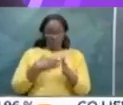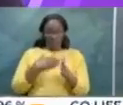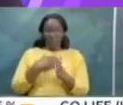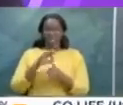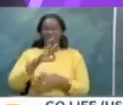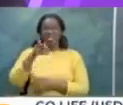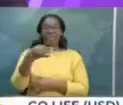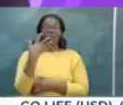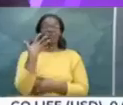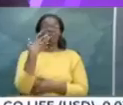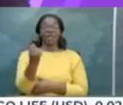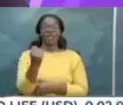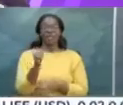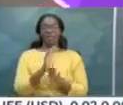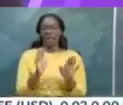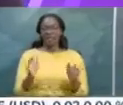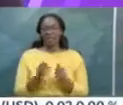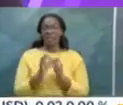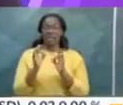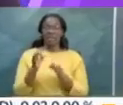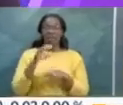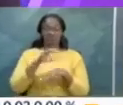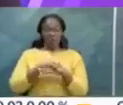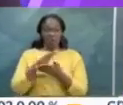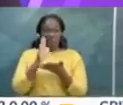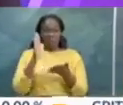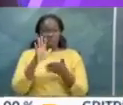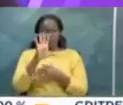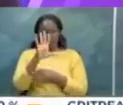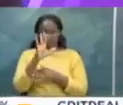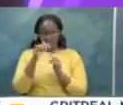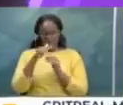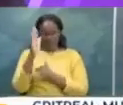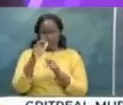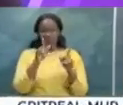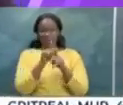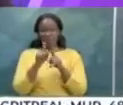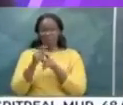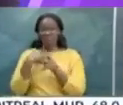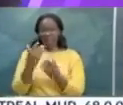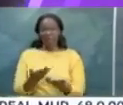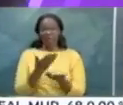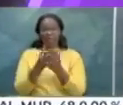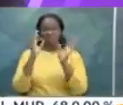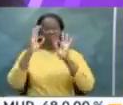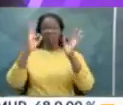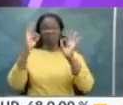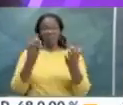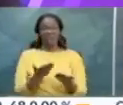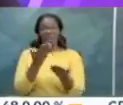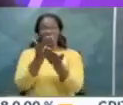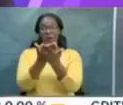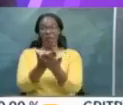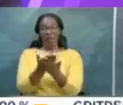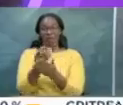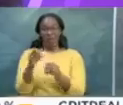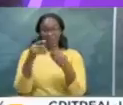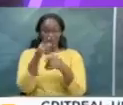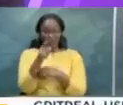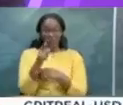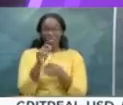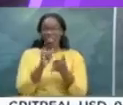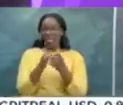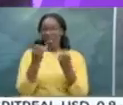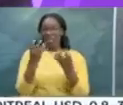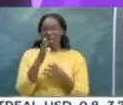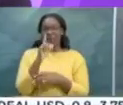at 3,500. If you take more than 5 packs, we also have a surprise discount for you. And this goes for only